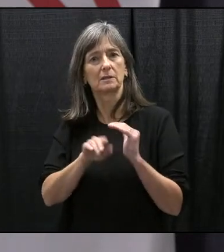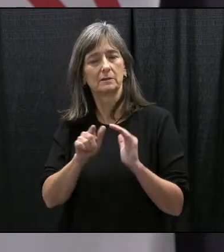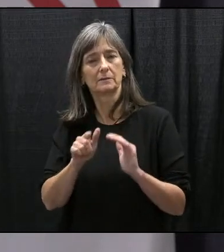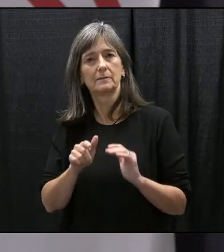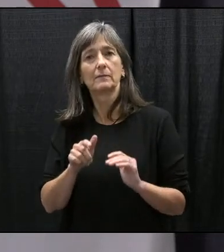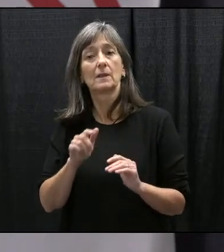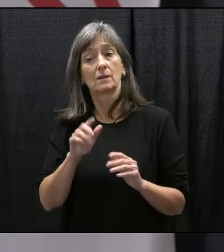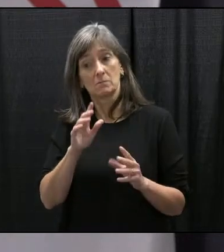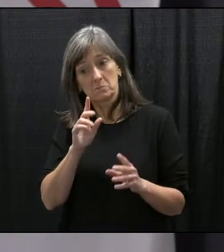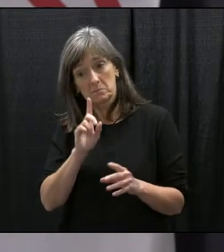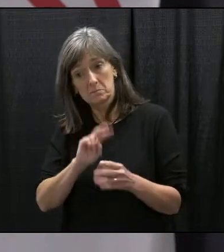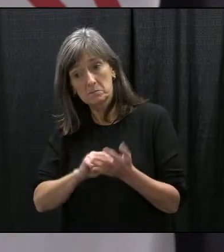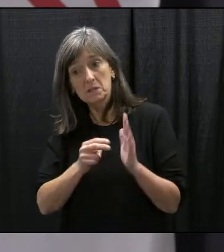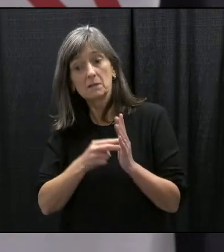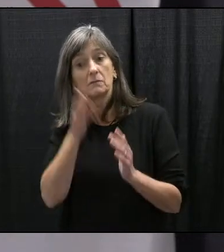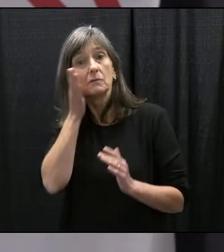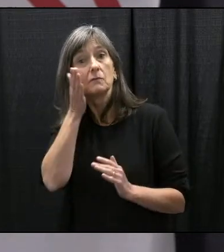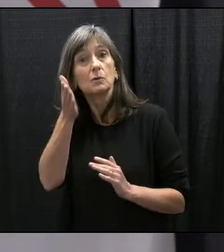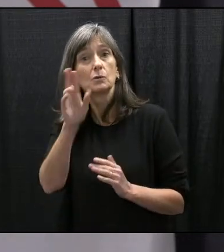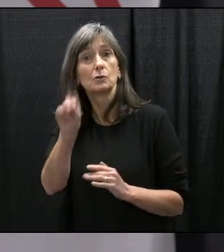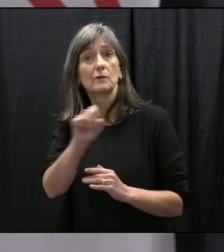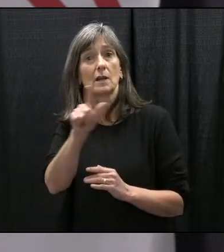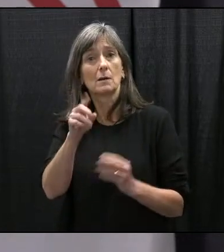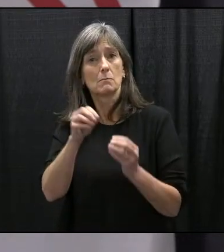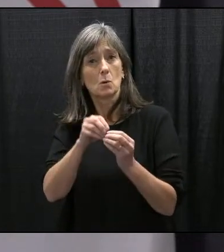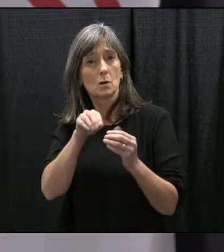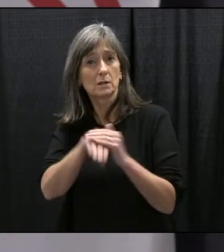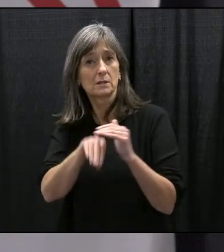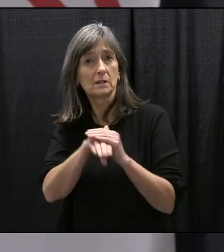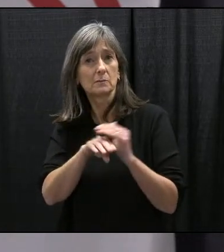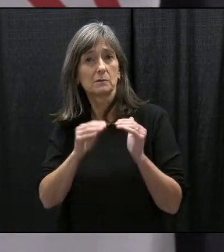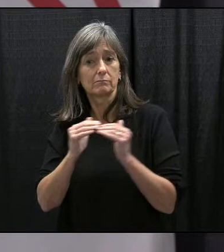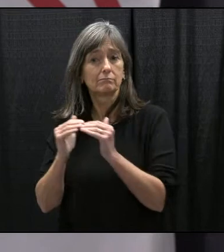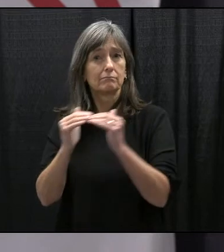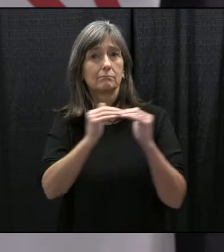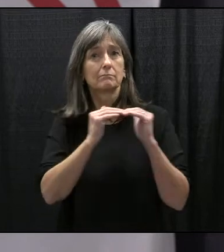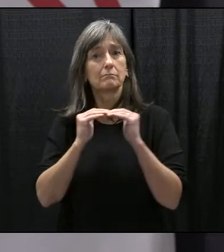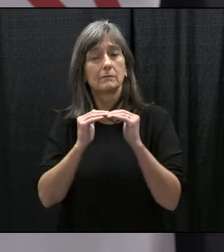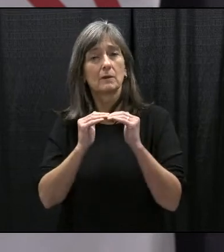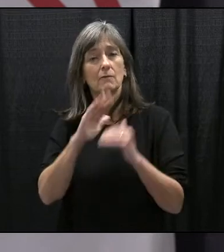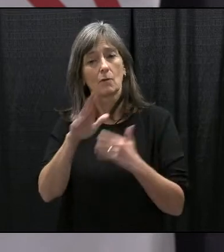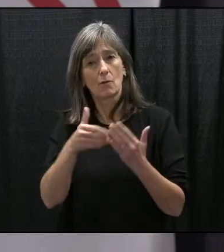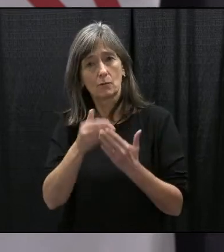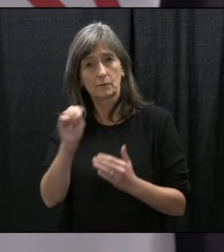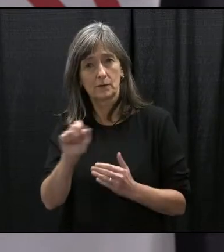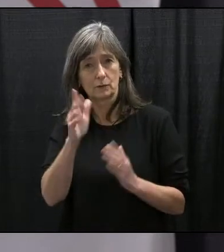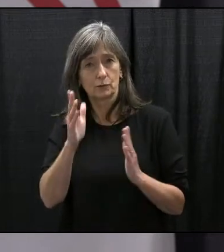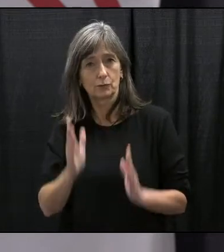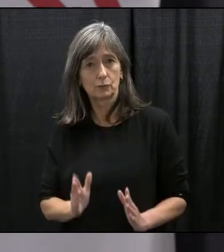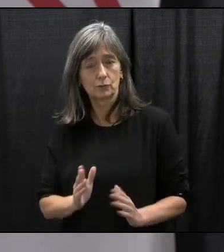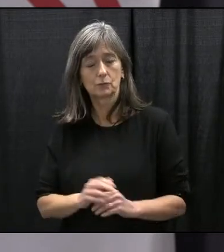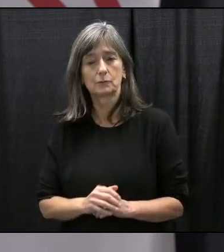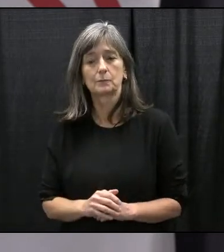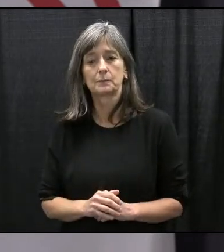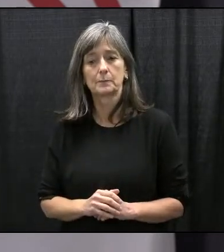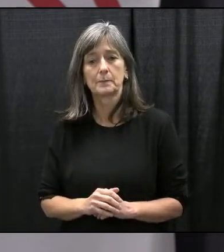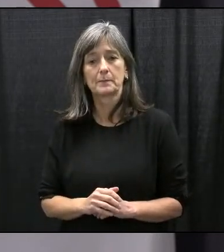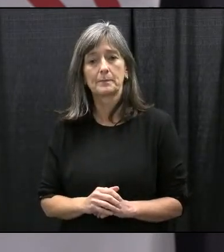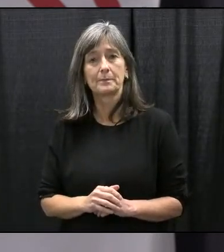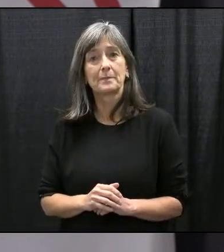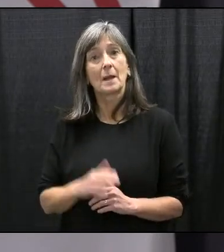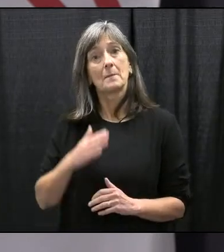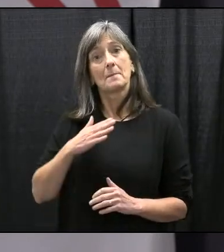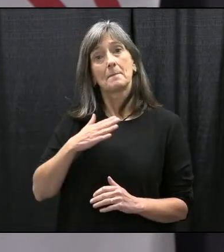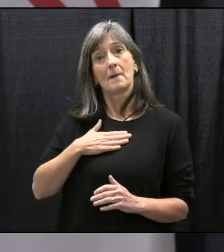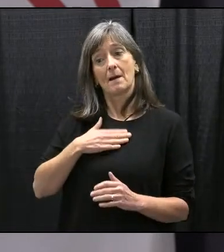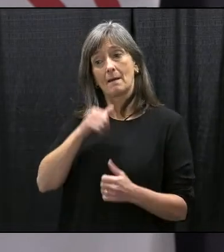accessible and inclusive province that will apply to all Newfoundlanders and Labradorians. In fact, my mandate letter from the